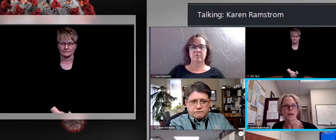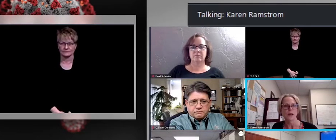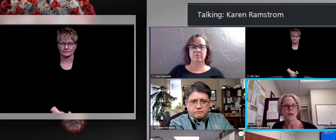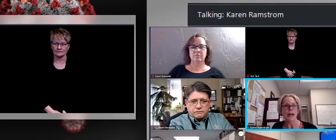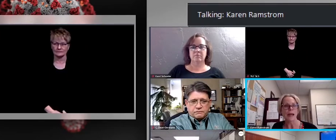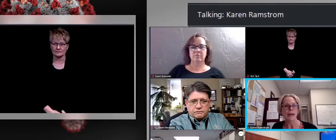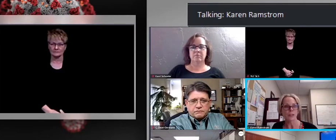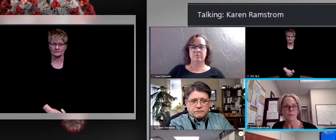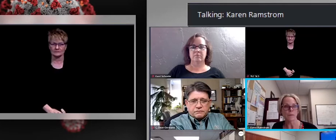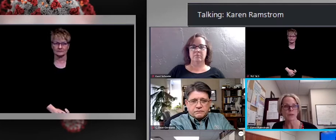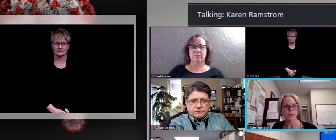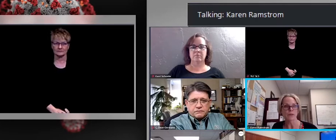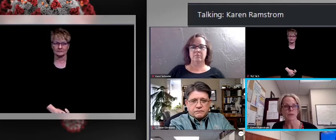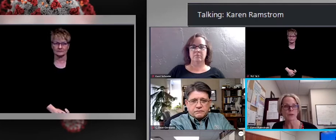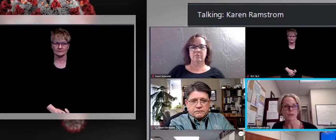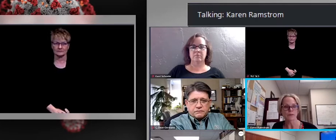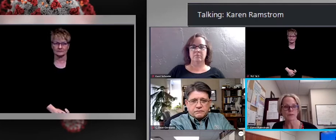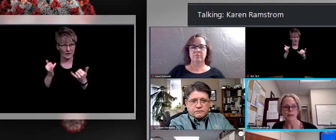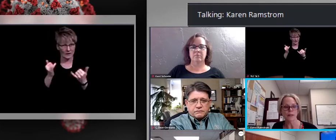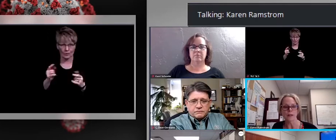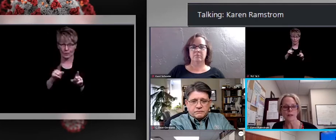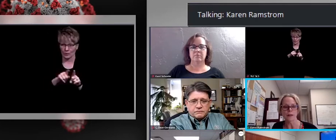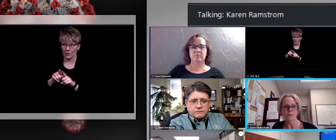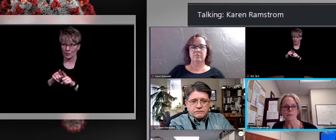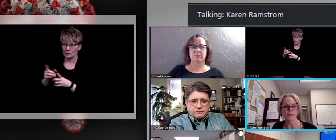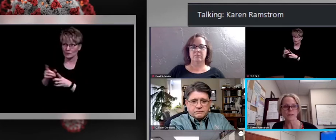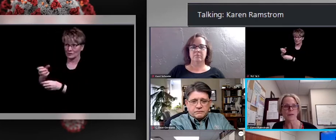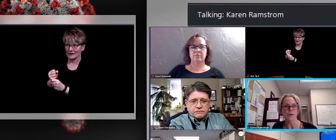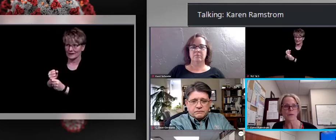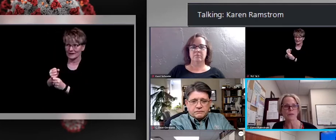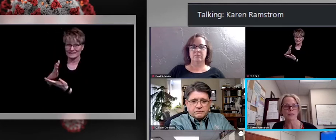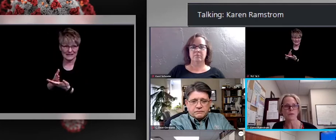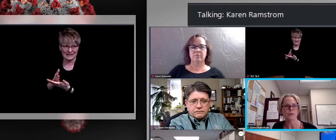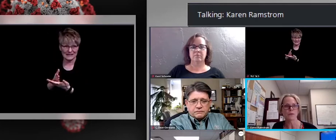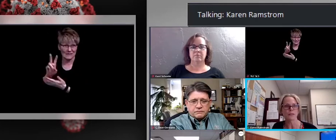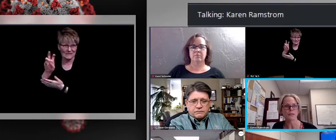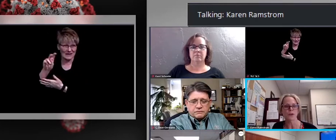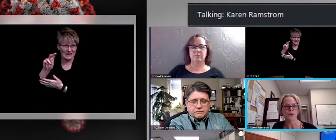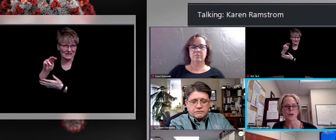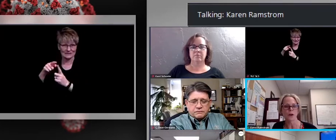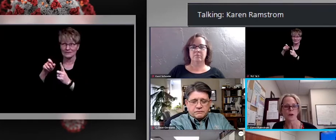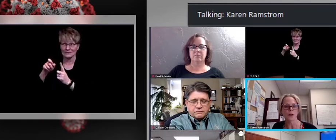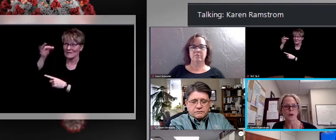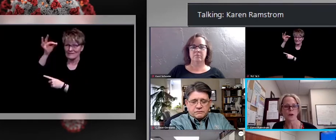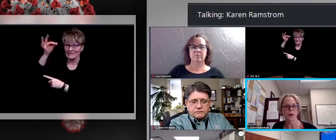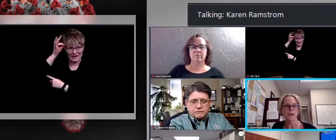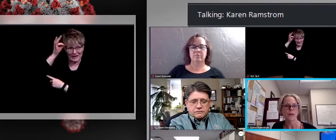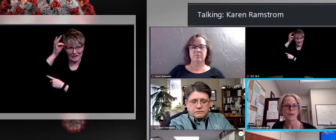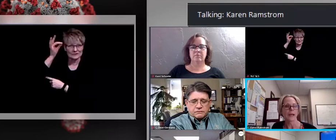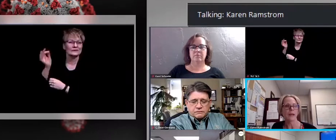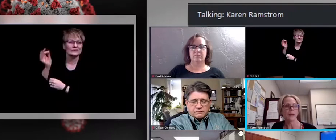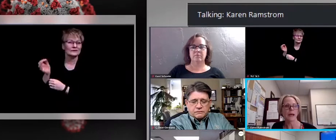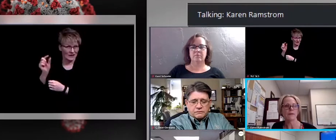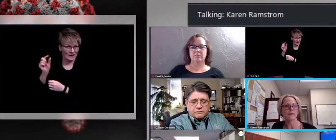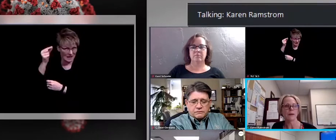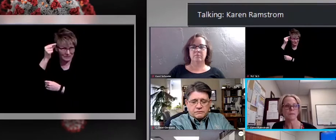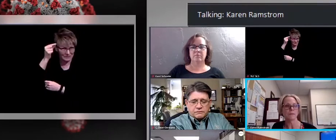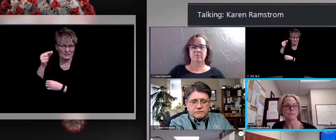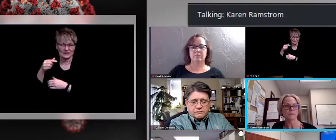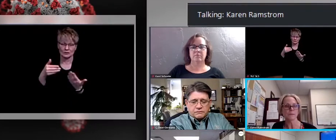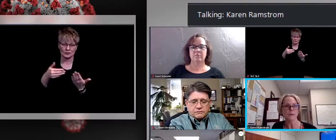is adding to our numbers of doses available. Some of our pharmacies, new pharmacies are coming on, and we